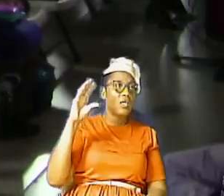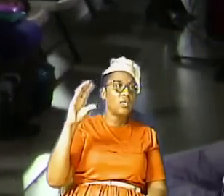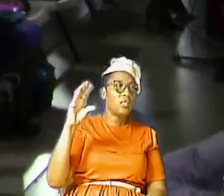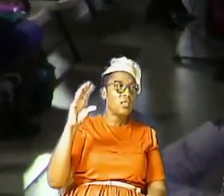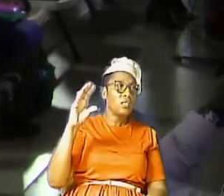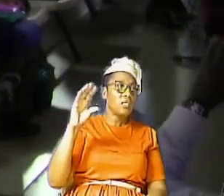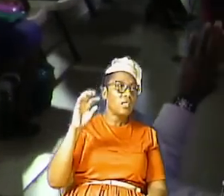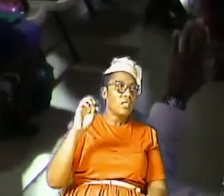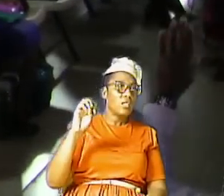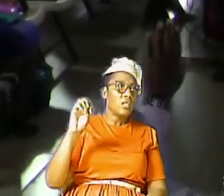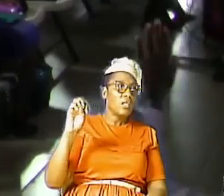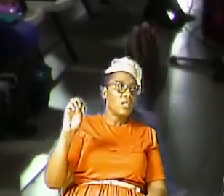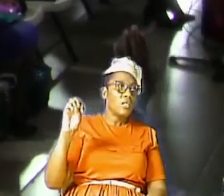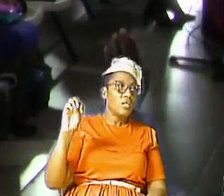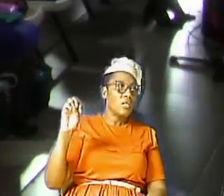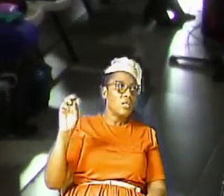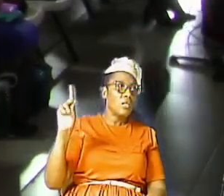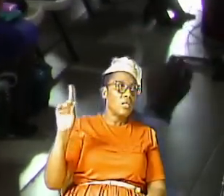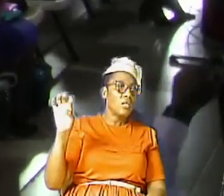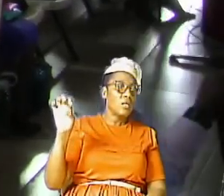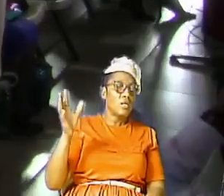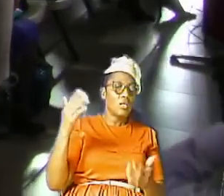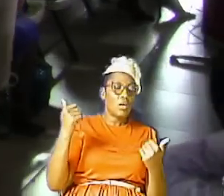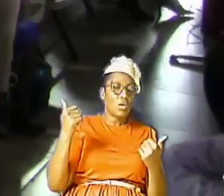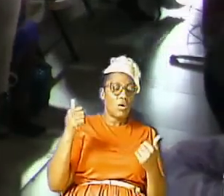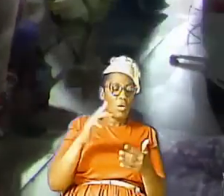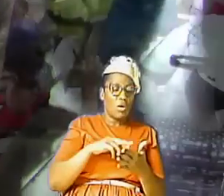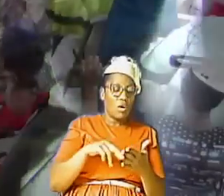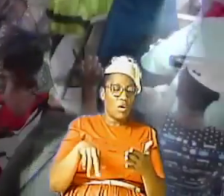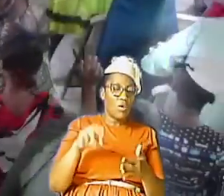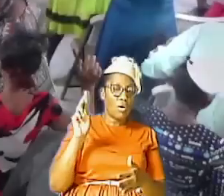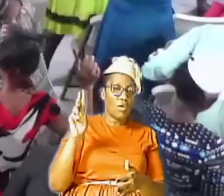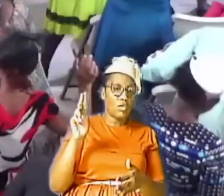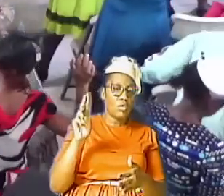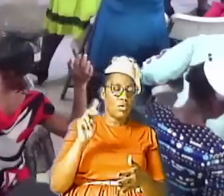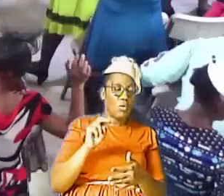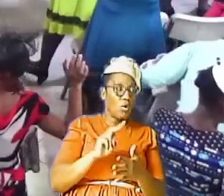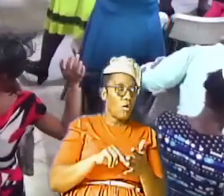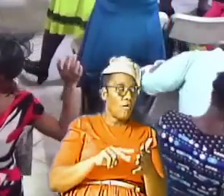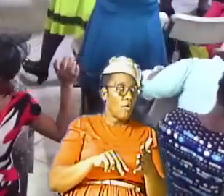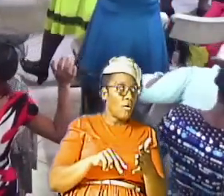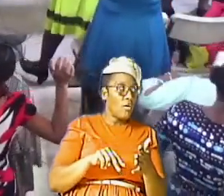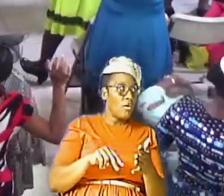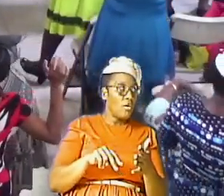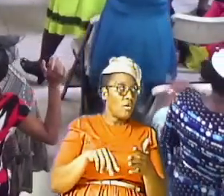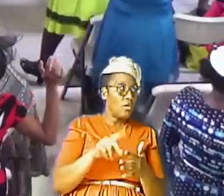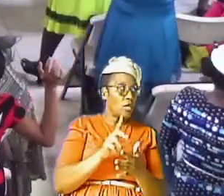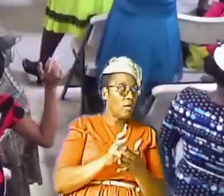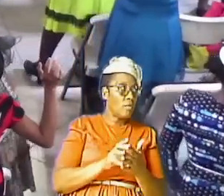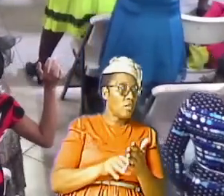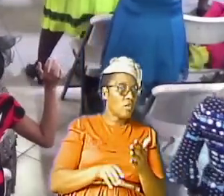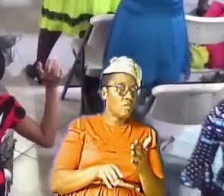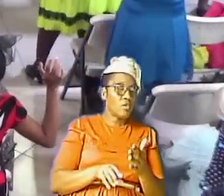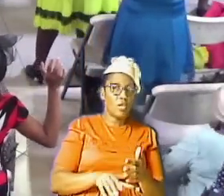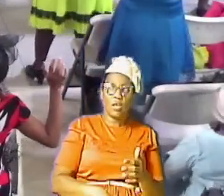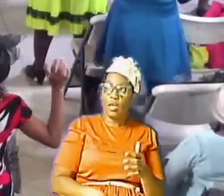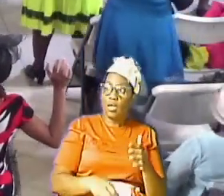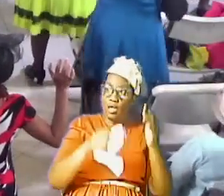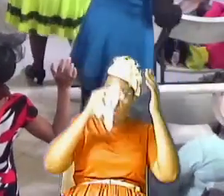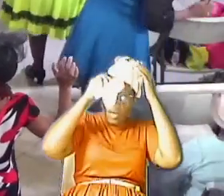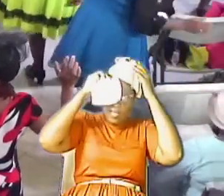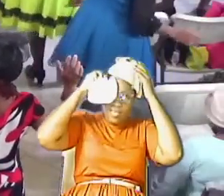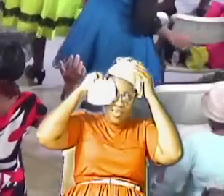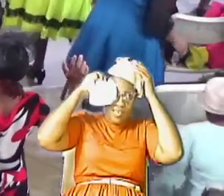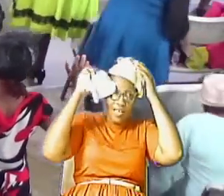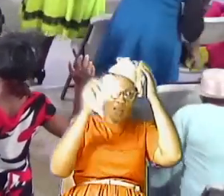read two passages of scripture from. You may be seated. Hallelujah. Sister Cook, come. Hallelujah. Thank you, Jesus. We